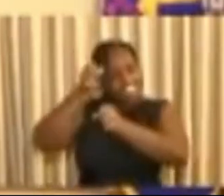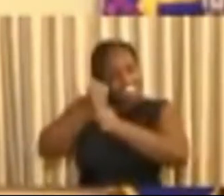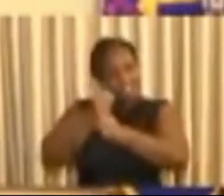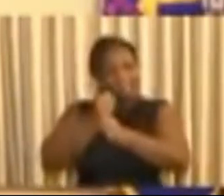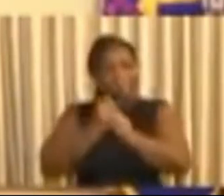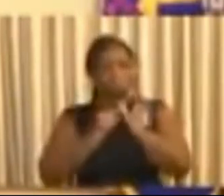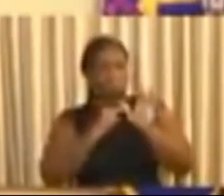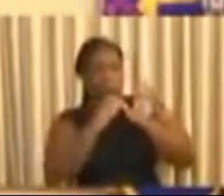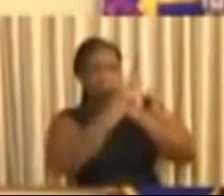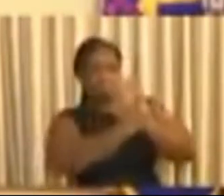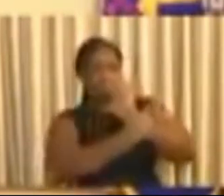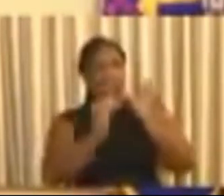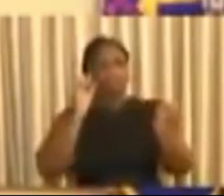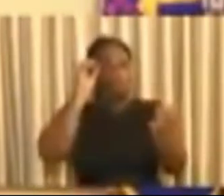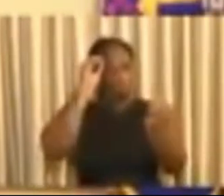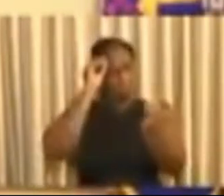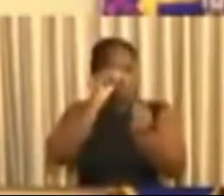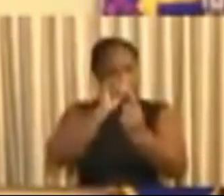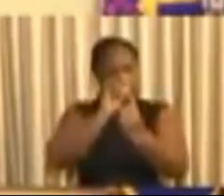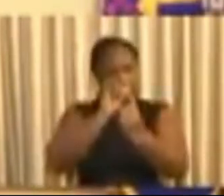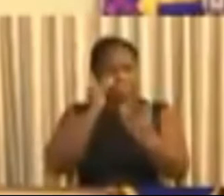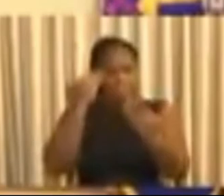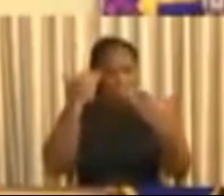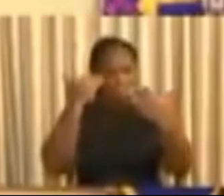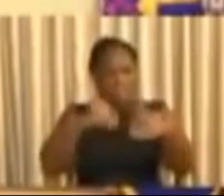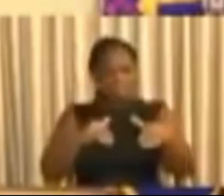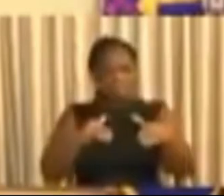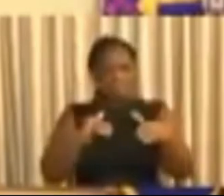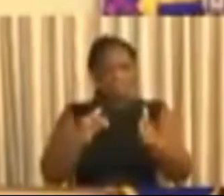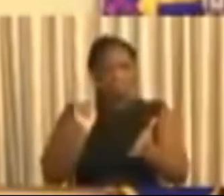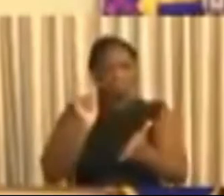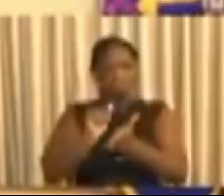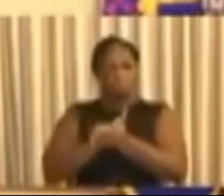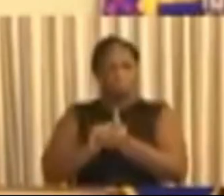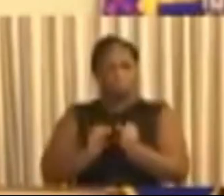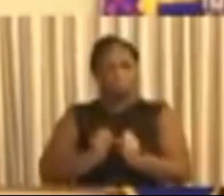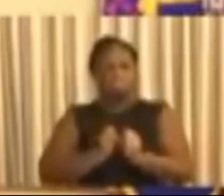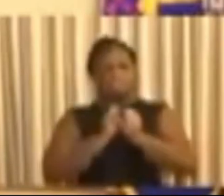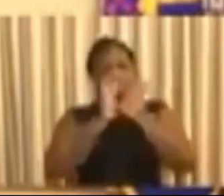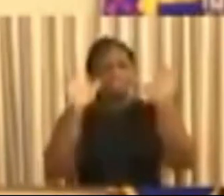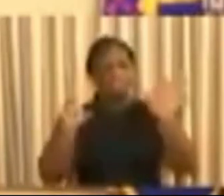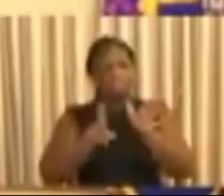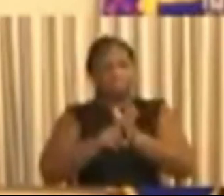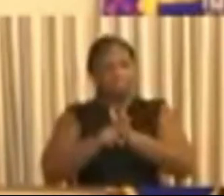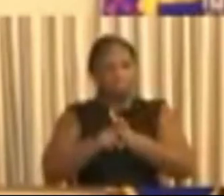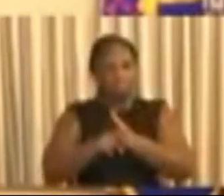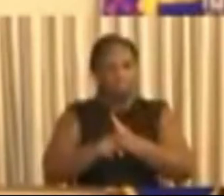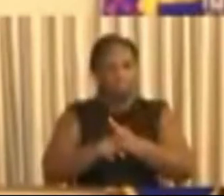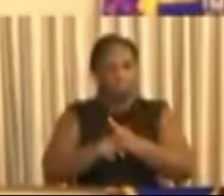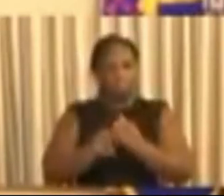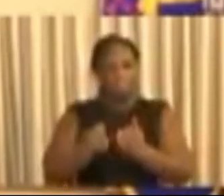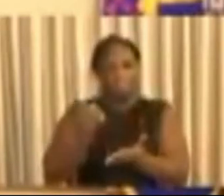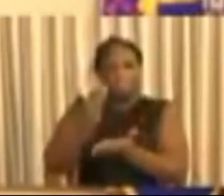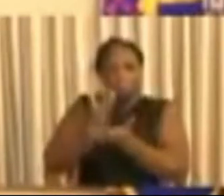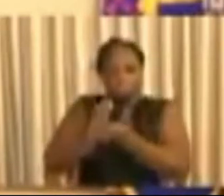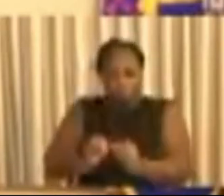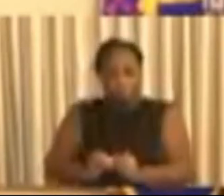key objectives: limit and stop the importation of the virus, contain its